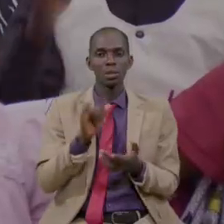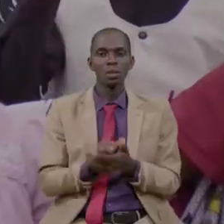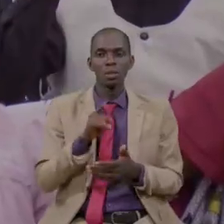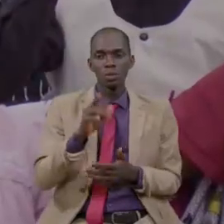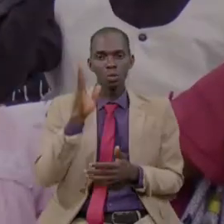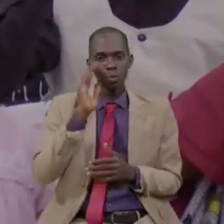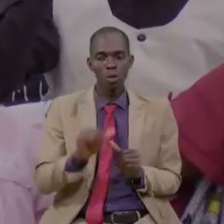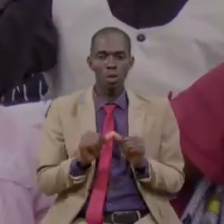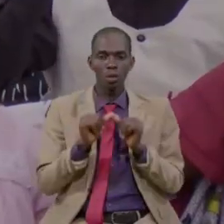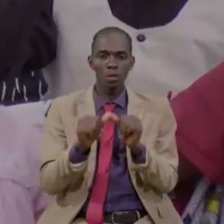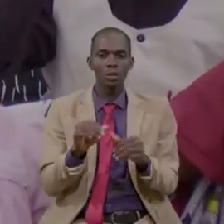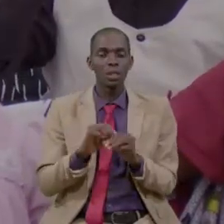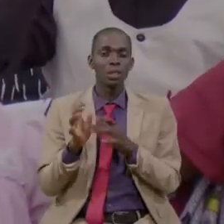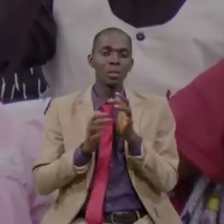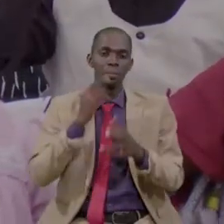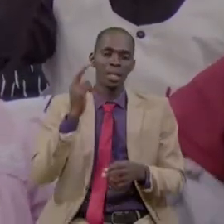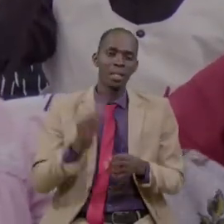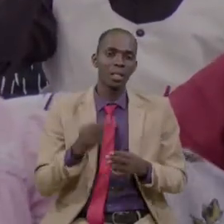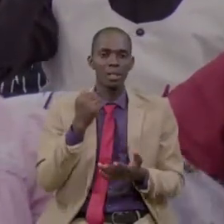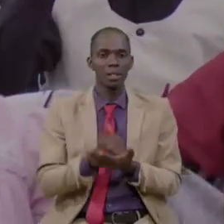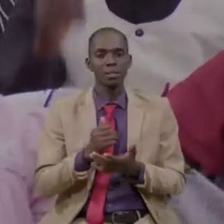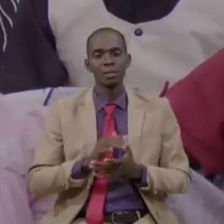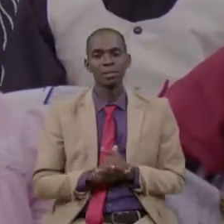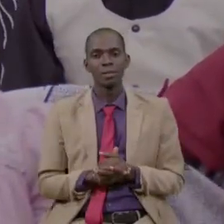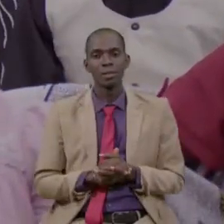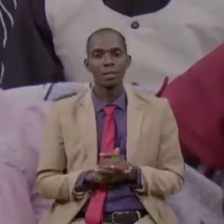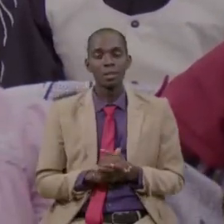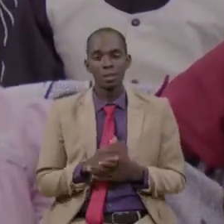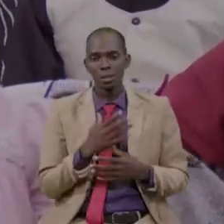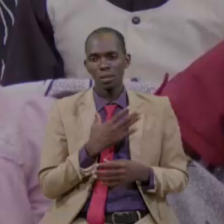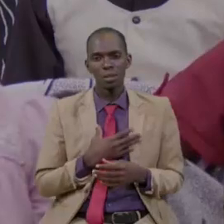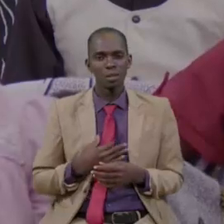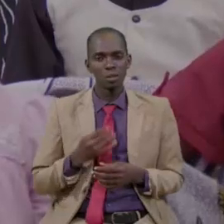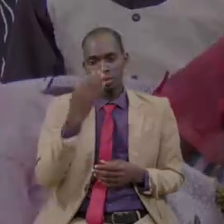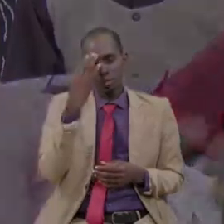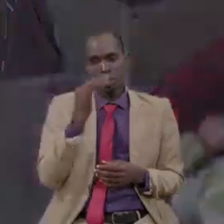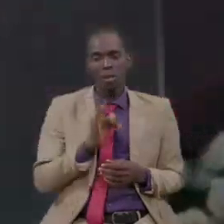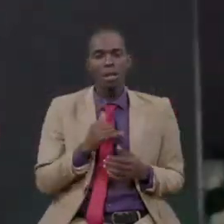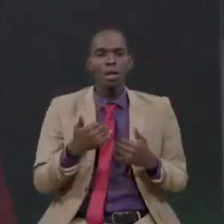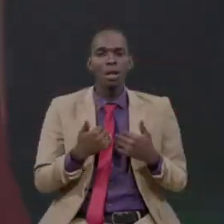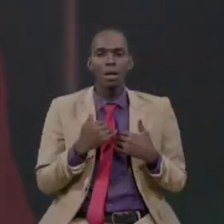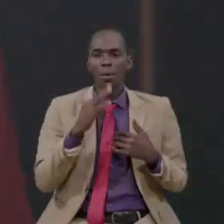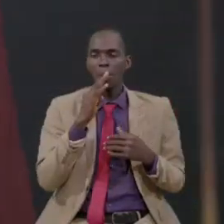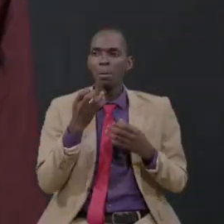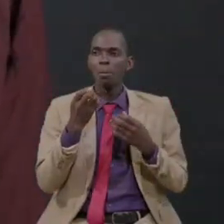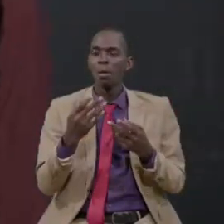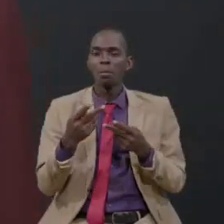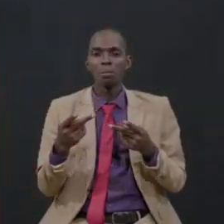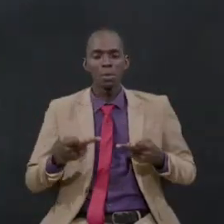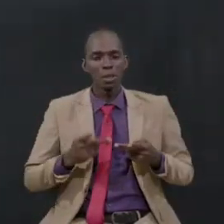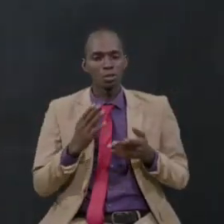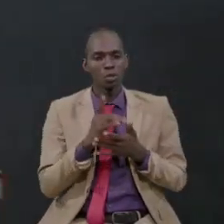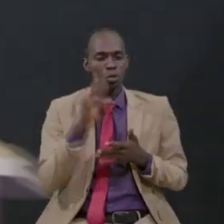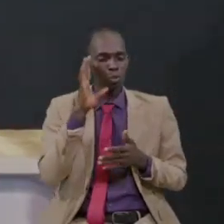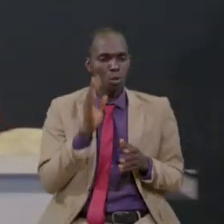Jesus' name. You know, I've been in places that, you know, somebody will call me after that meeting and say,